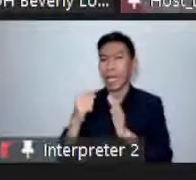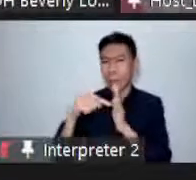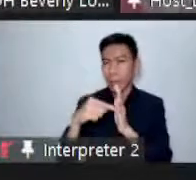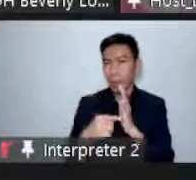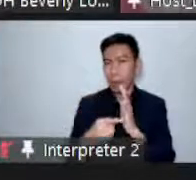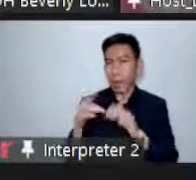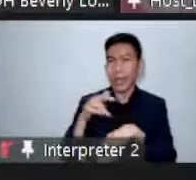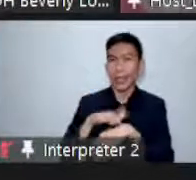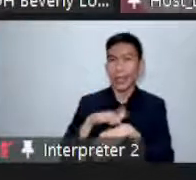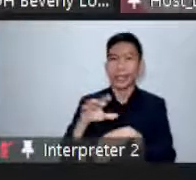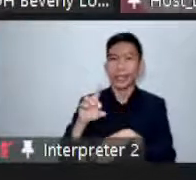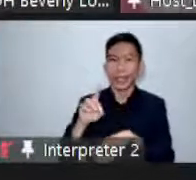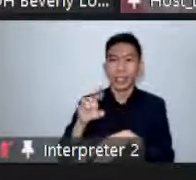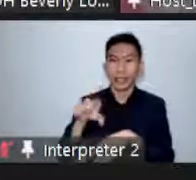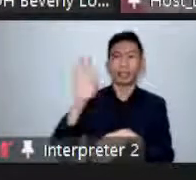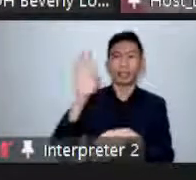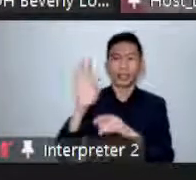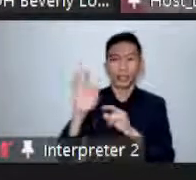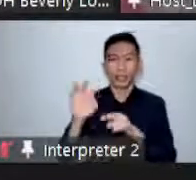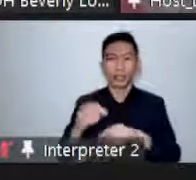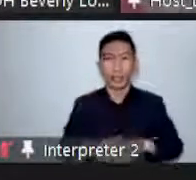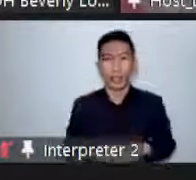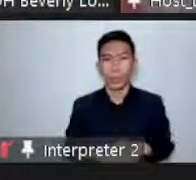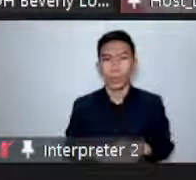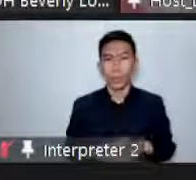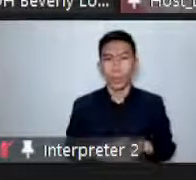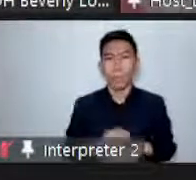people need to be the priority.